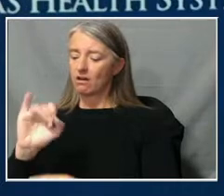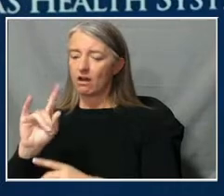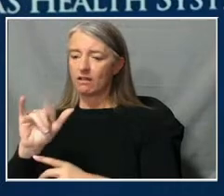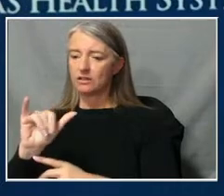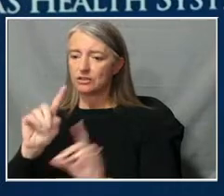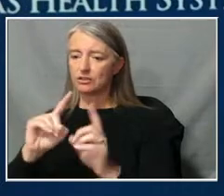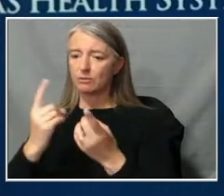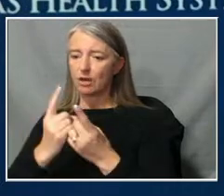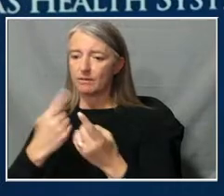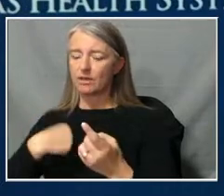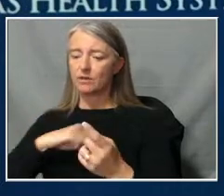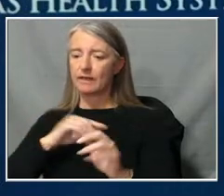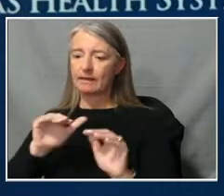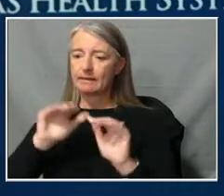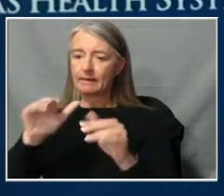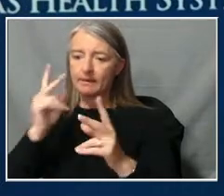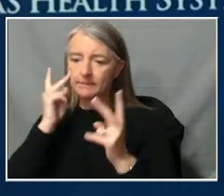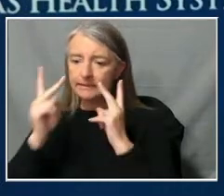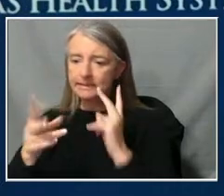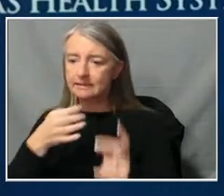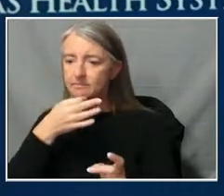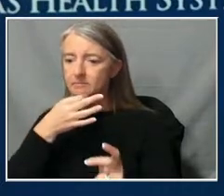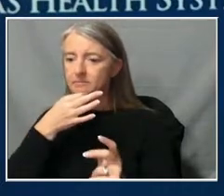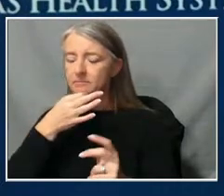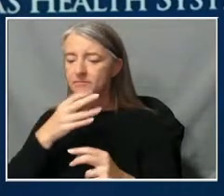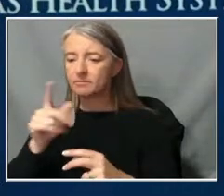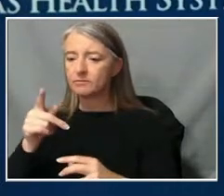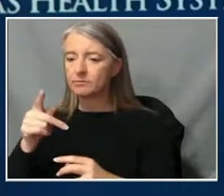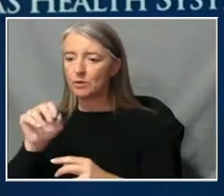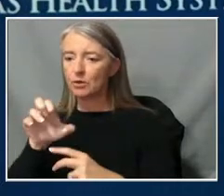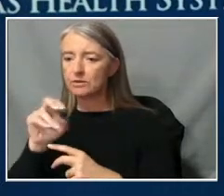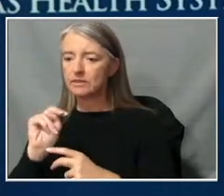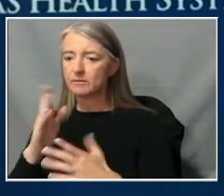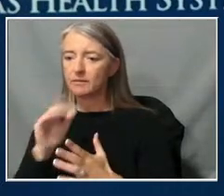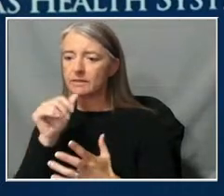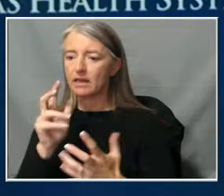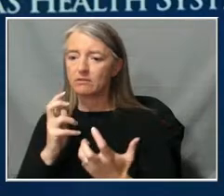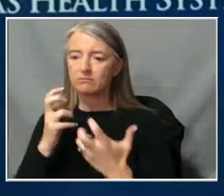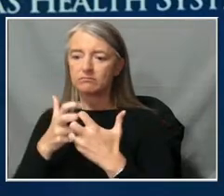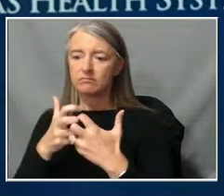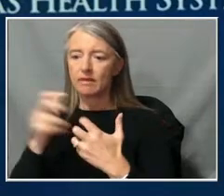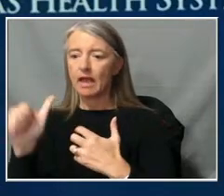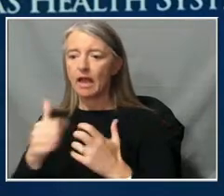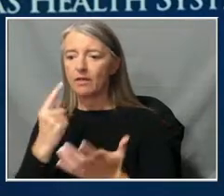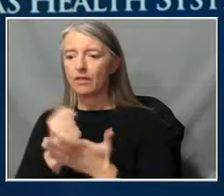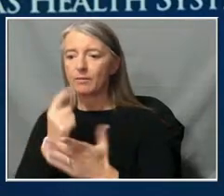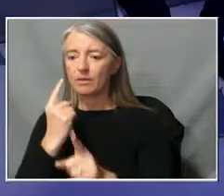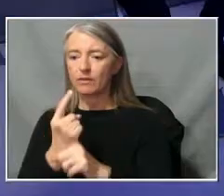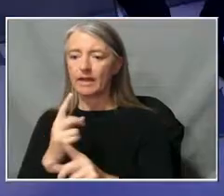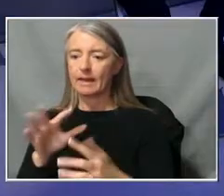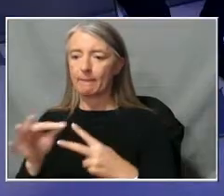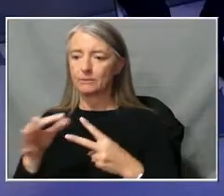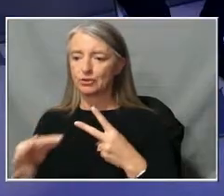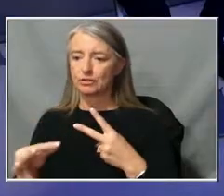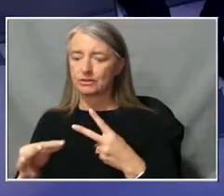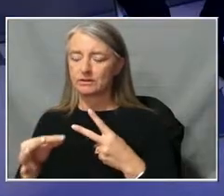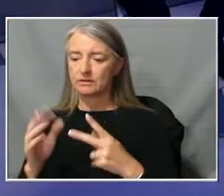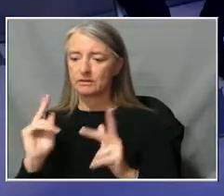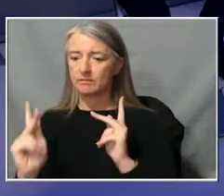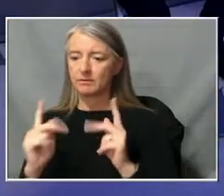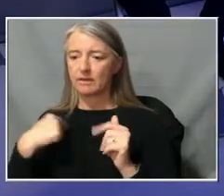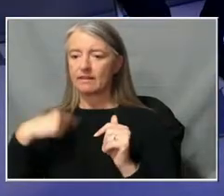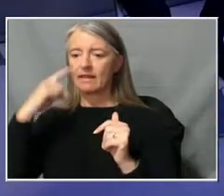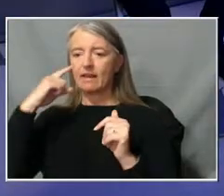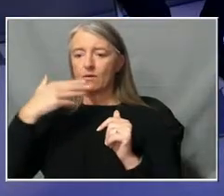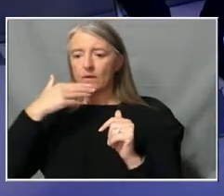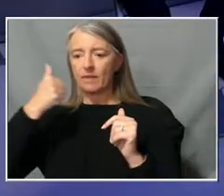they come, they see the expertise, and proton might not be right, but another therapy might be the right option. Well, because then people hear this and think, wow, I want the best